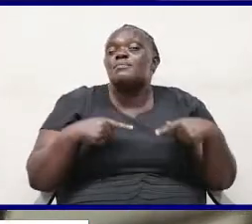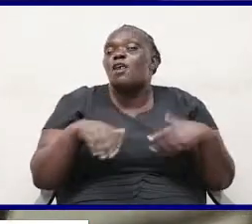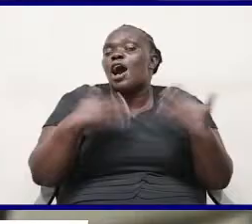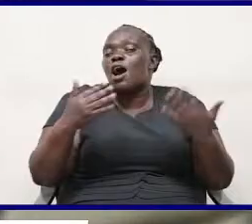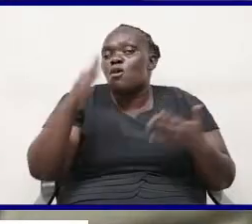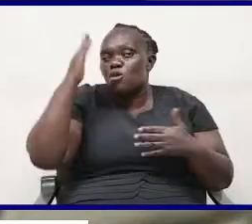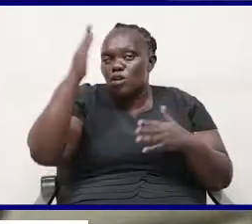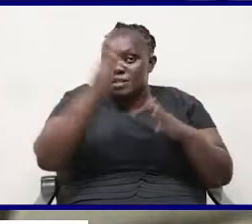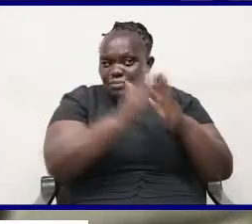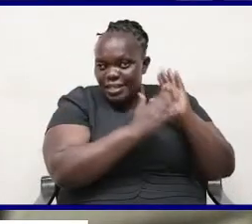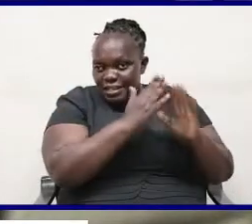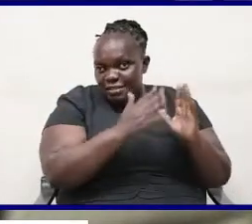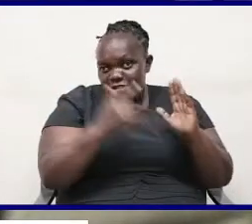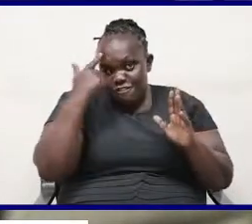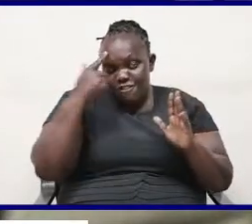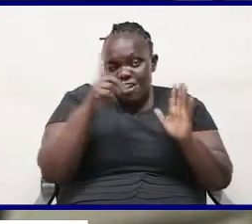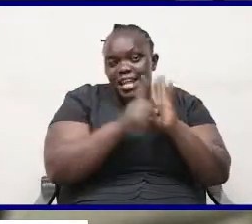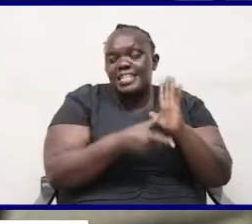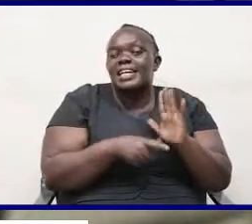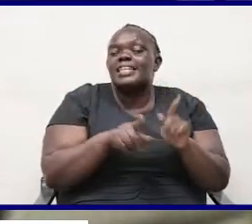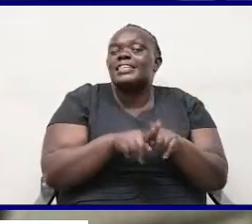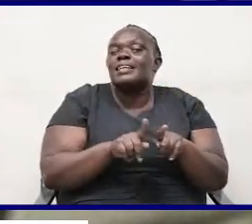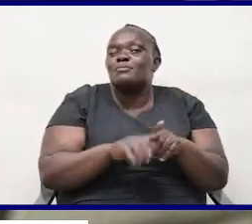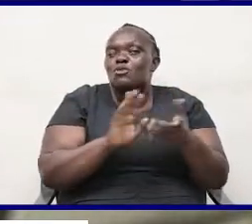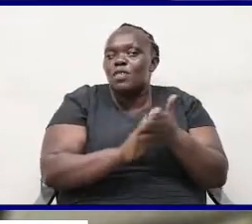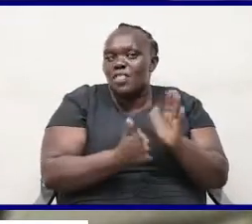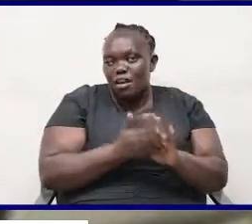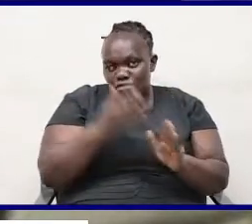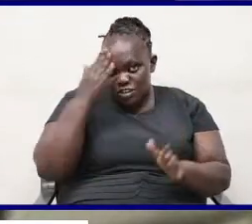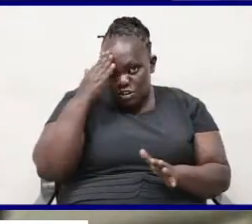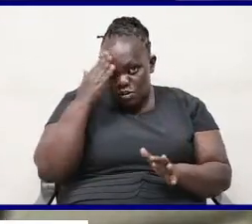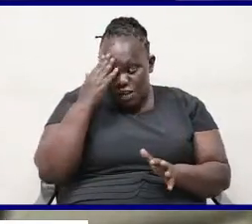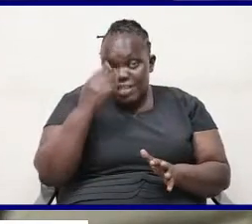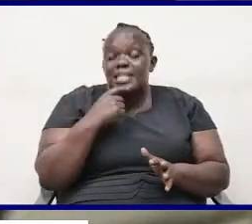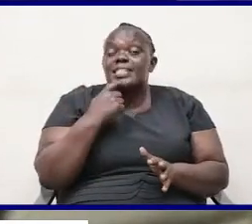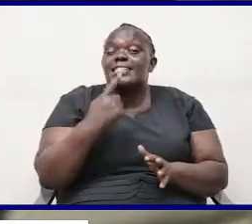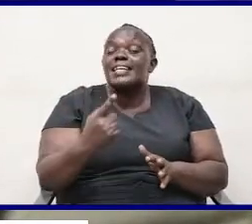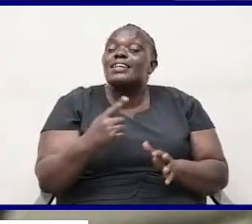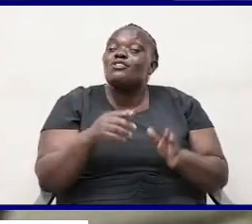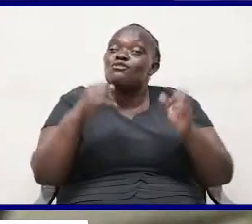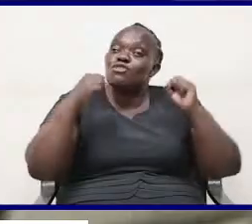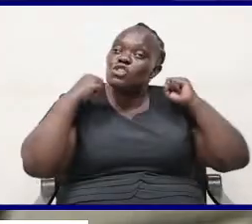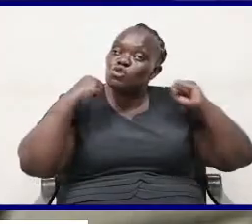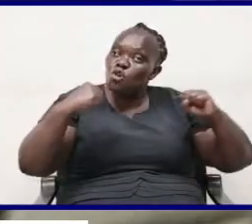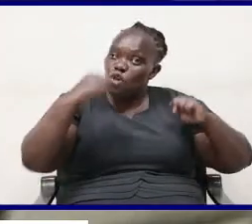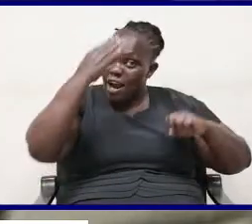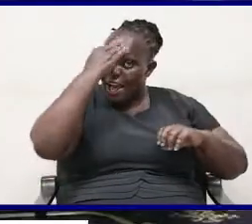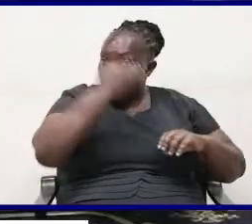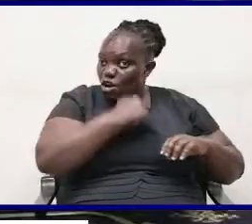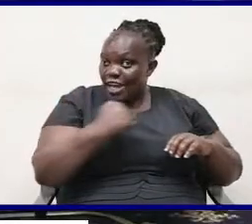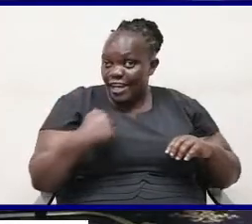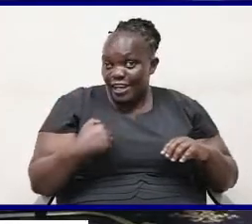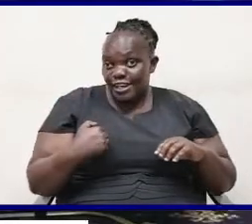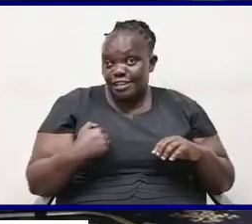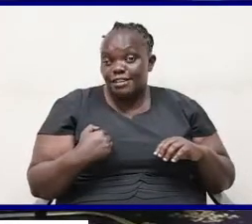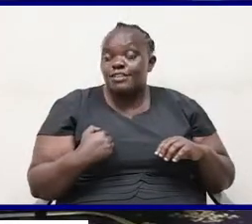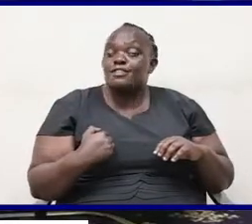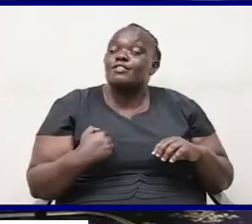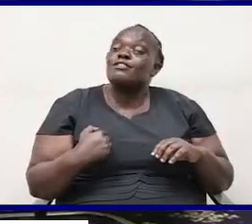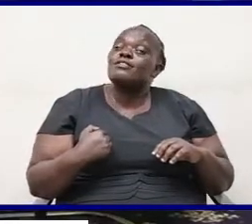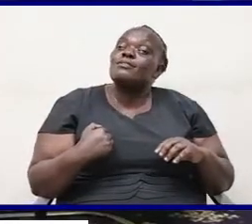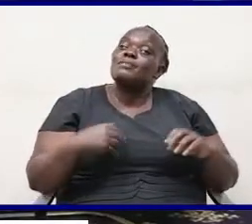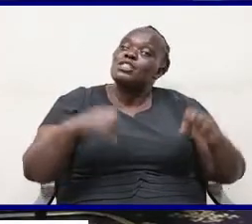God prepares you for later roles without even one knowing? Precisely. You said you are a staunch Catholic. Yes, Mhm.